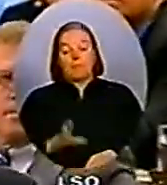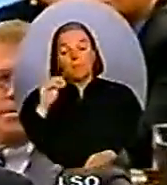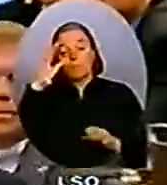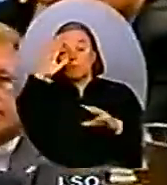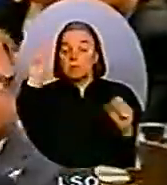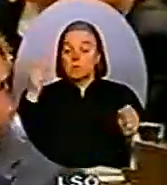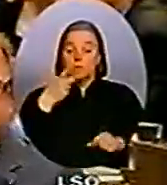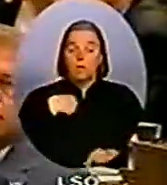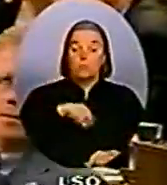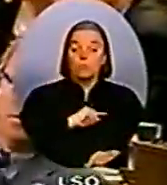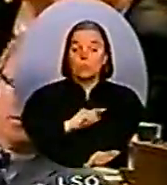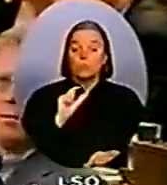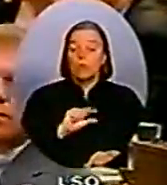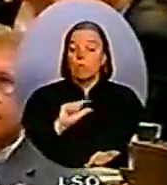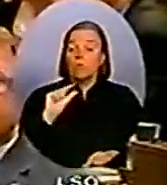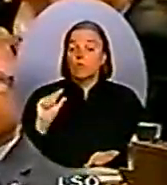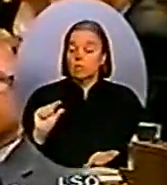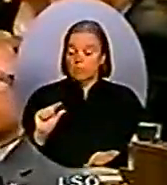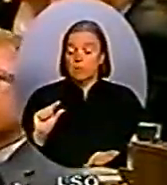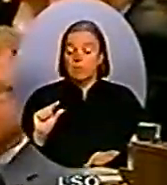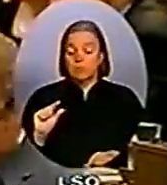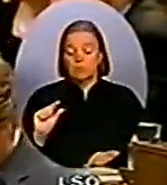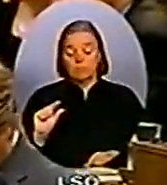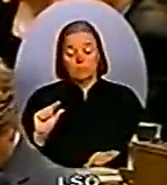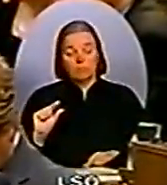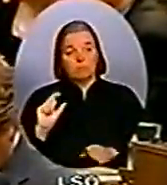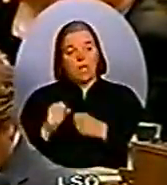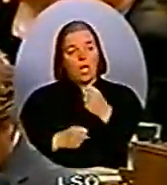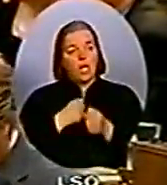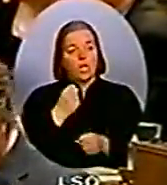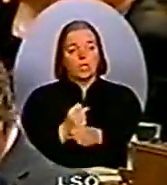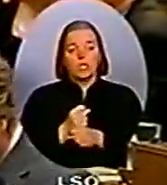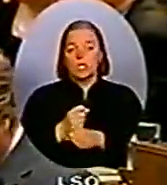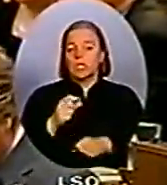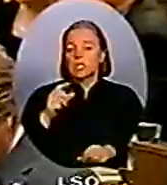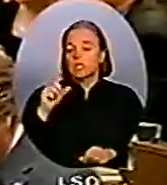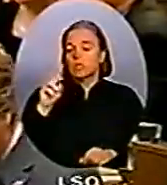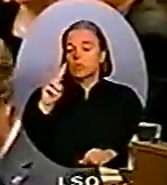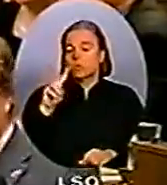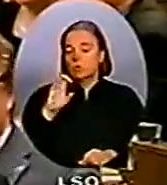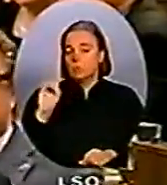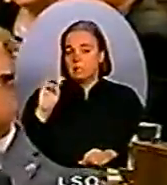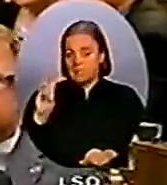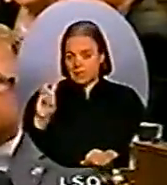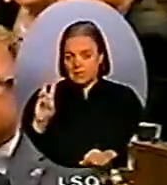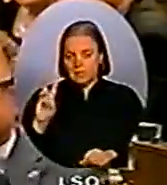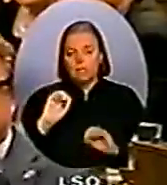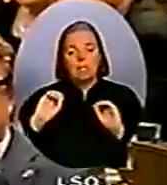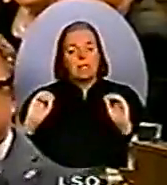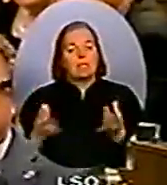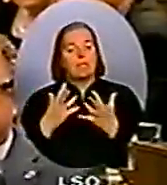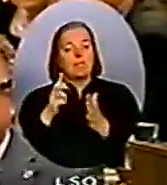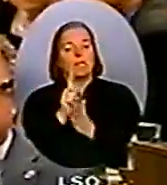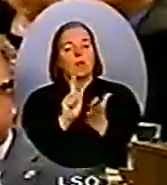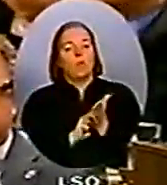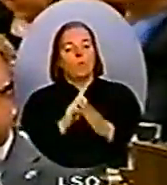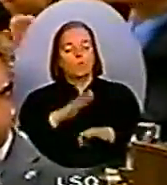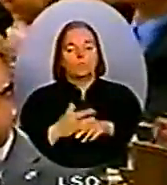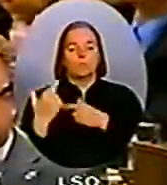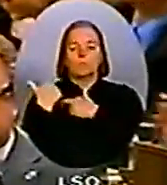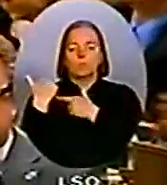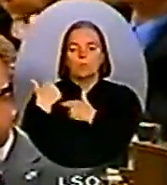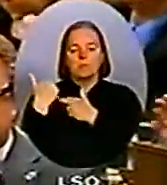very start of our mandate in 2006 that created the Federal Accountability Act, the most sweeping